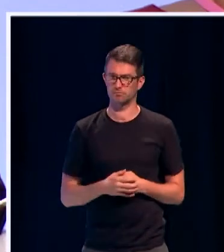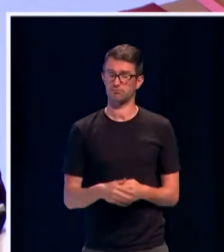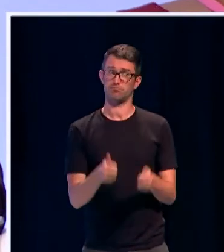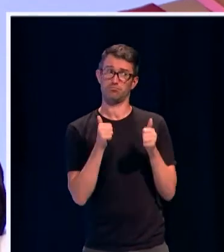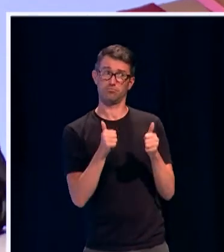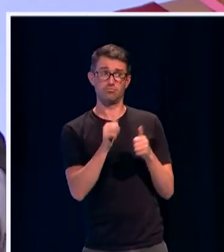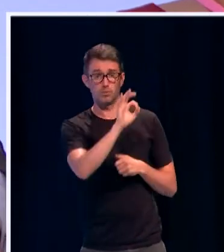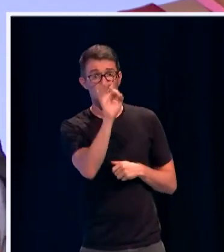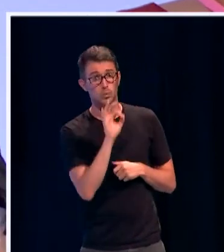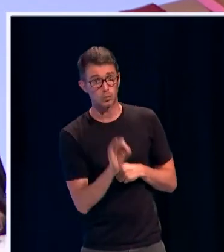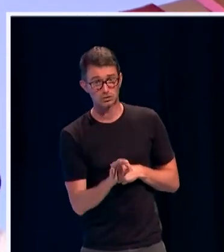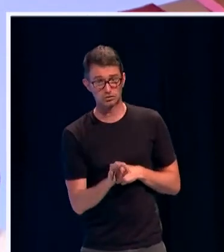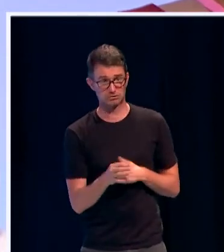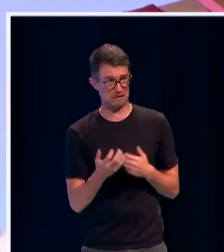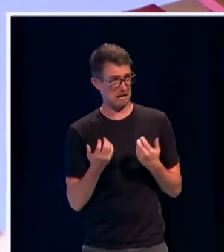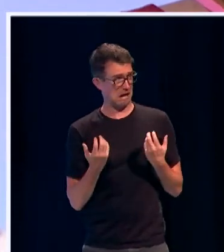However,